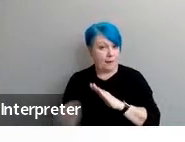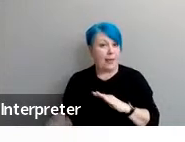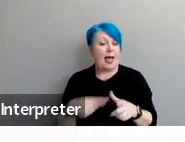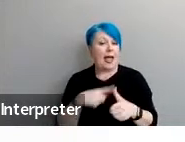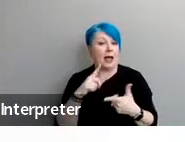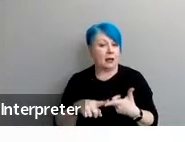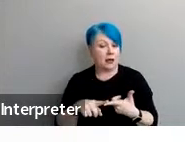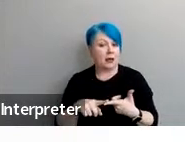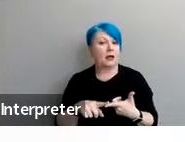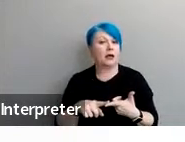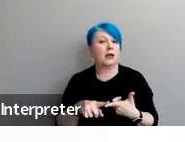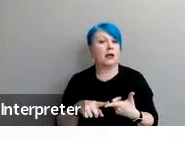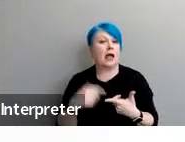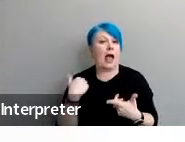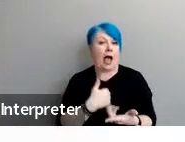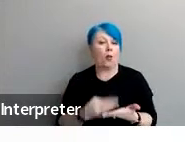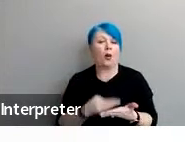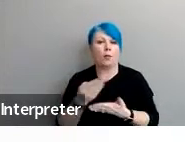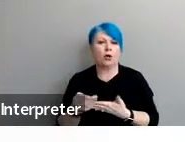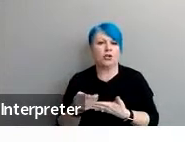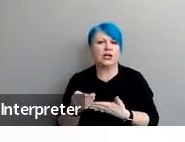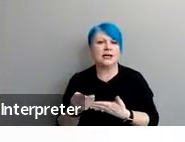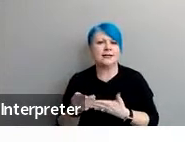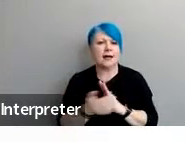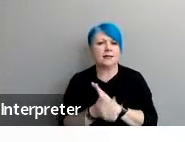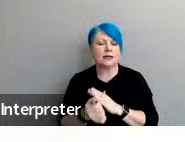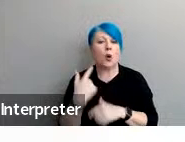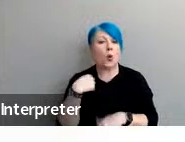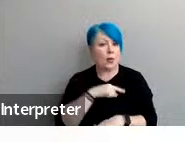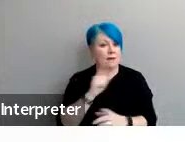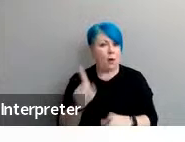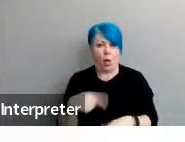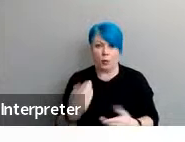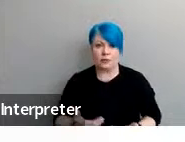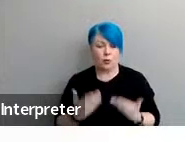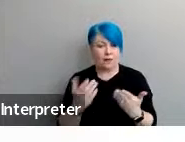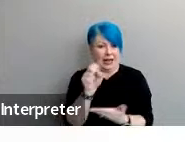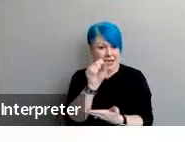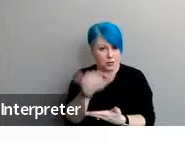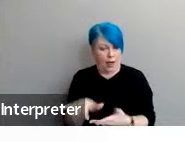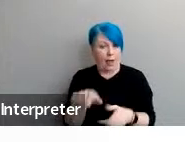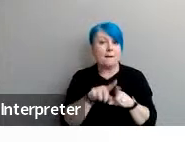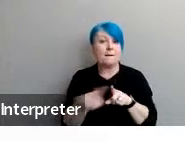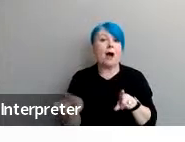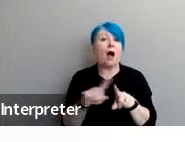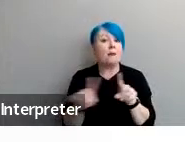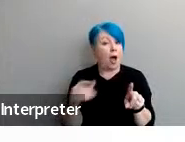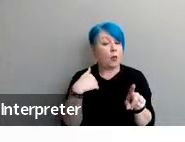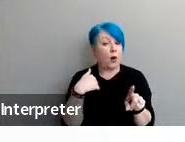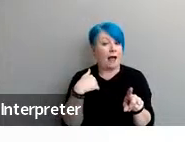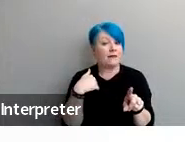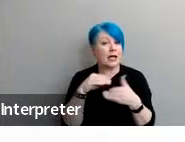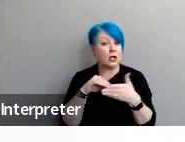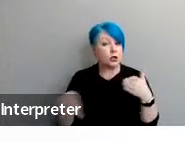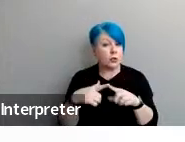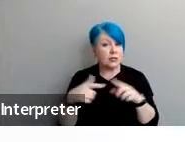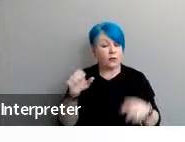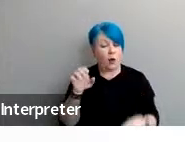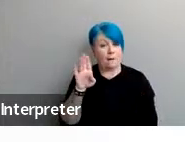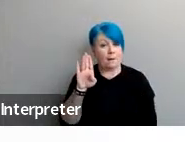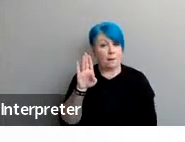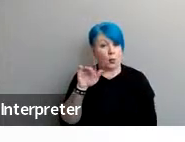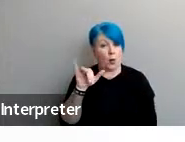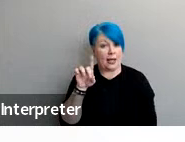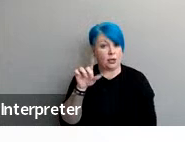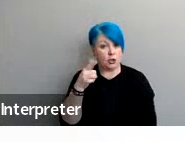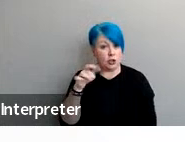service. We've always provided ESY, but this year we are having students from Bridges also participate in ESY, so that's